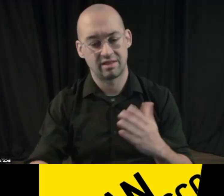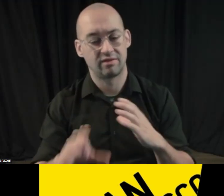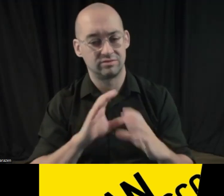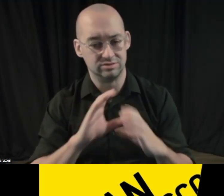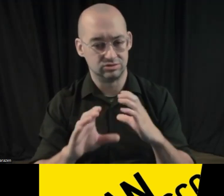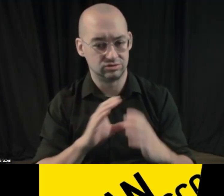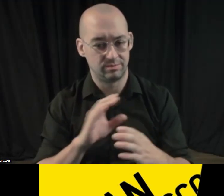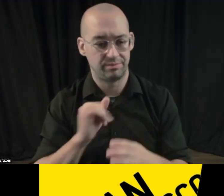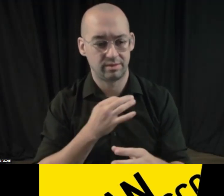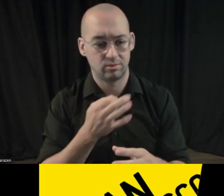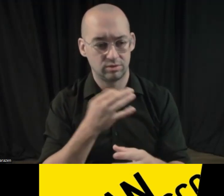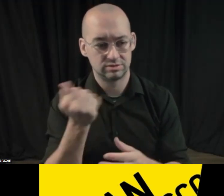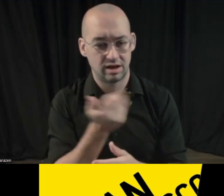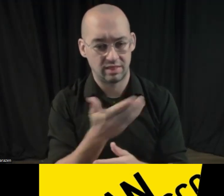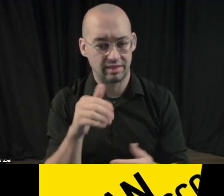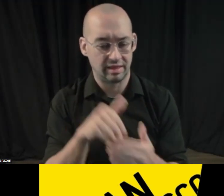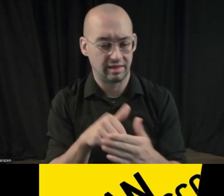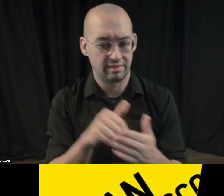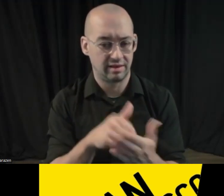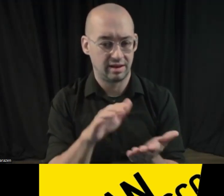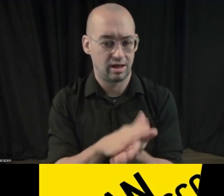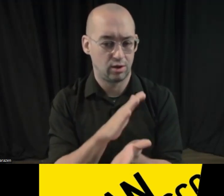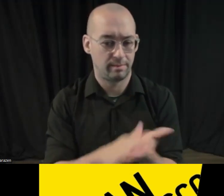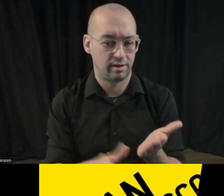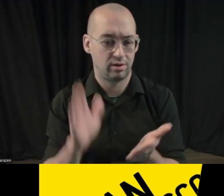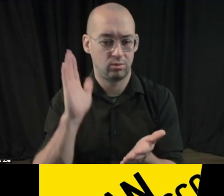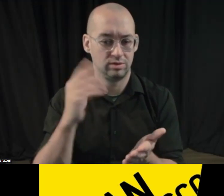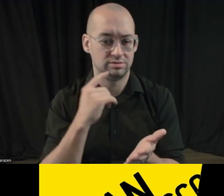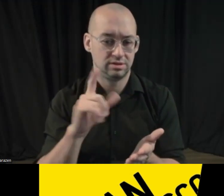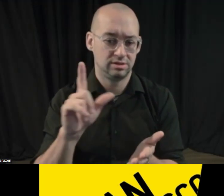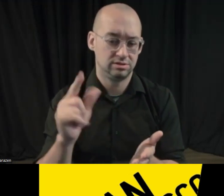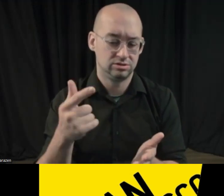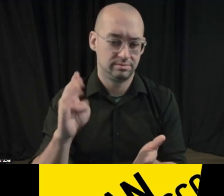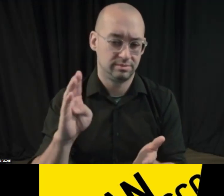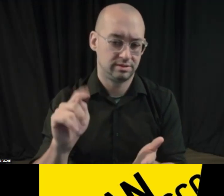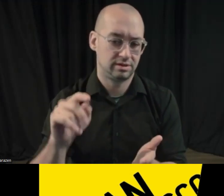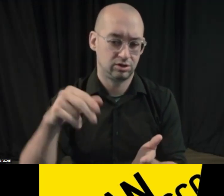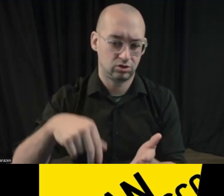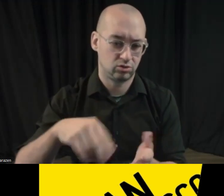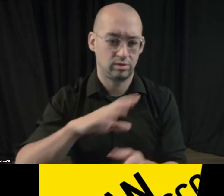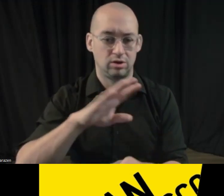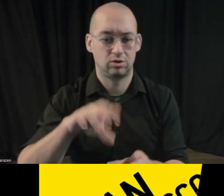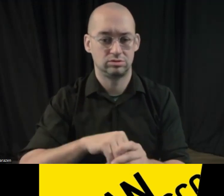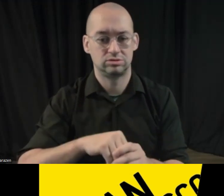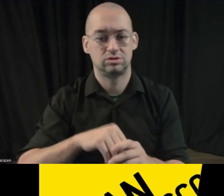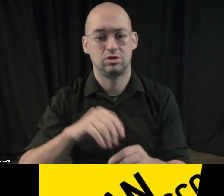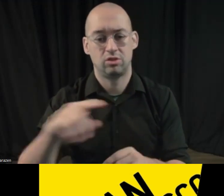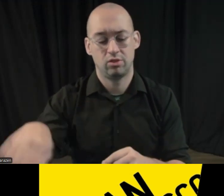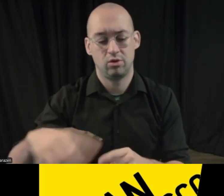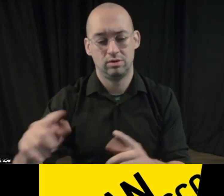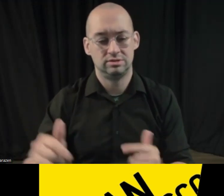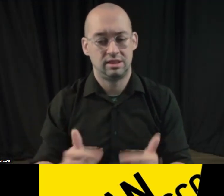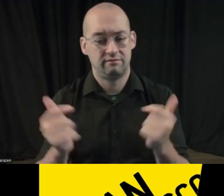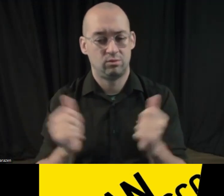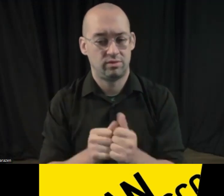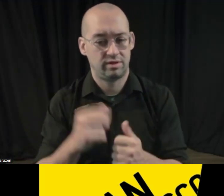this document that we can put that, like in that second bullet where you say LGBTQ, can you, including those living with HIV, older people with HIV, or